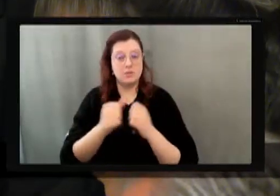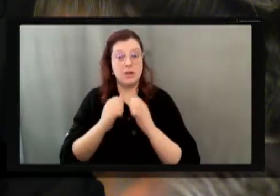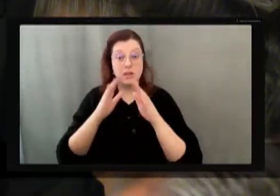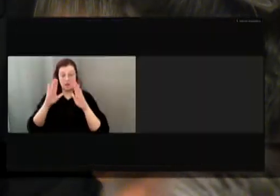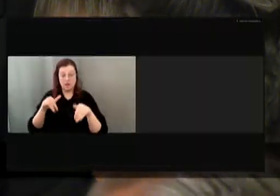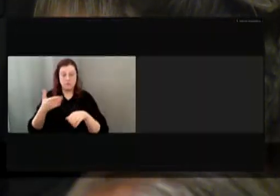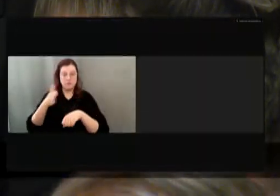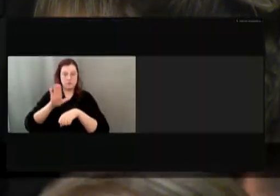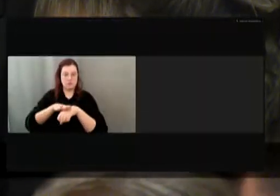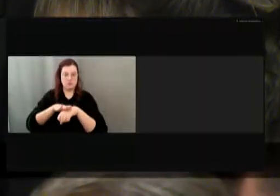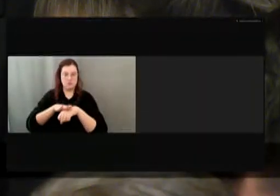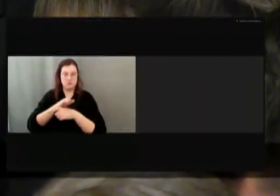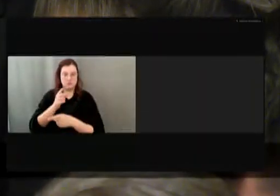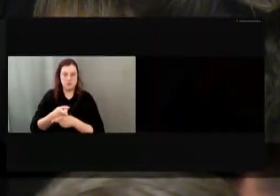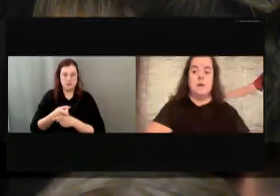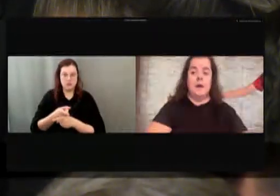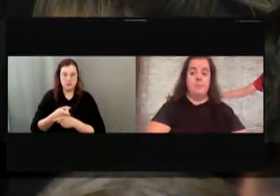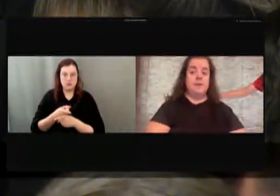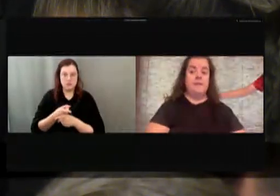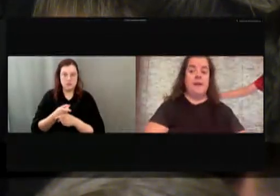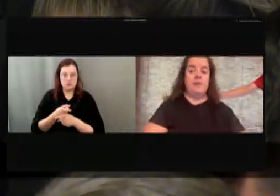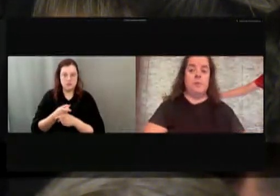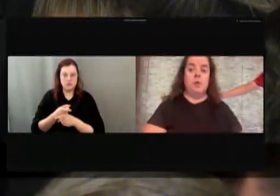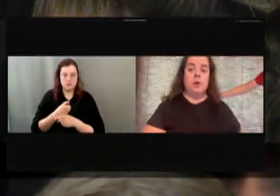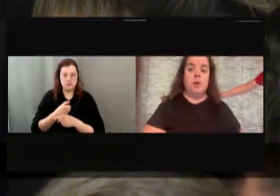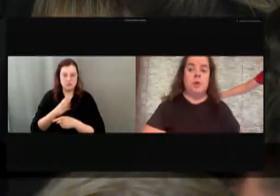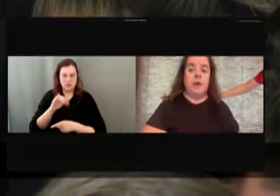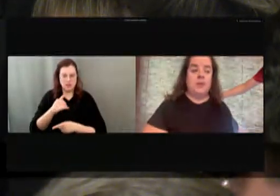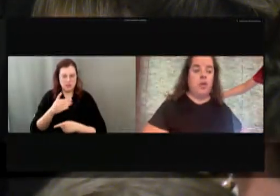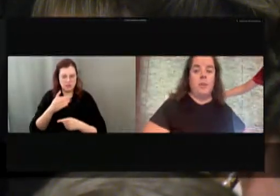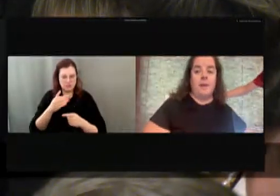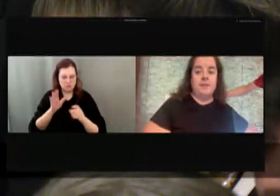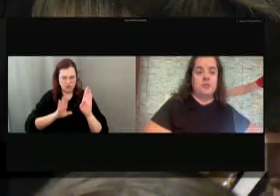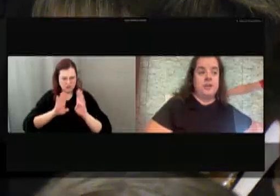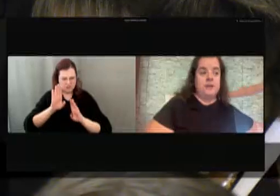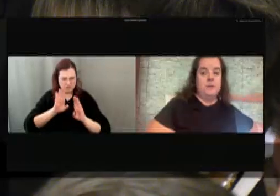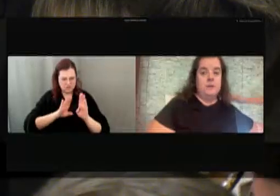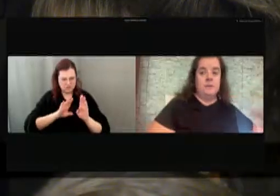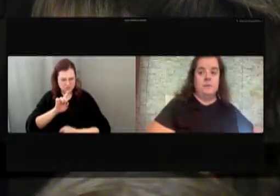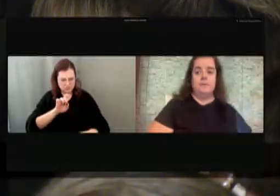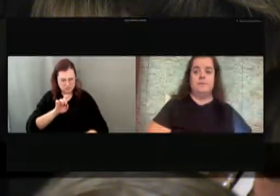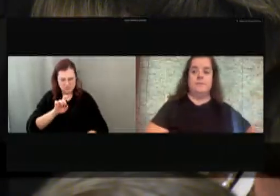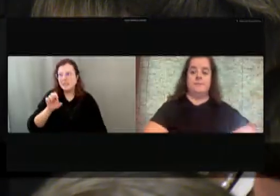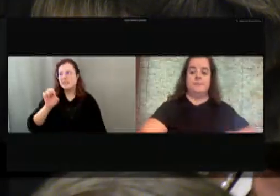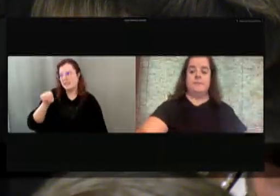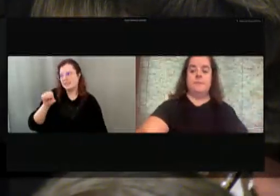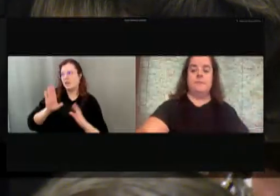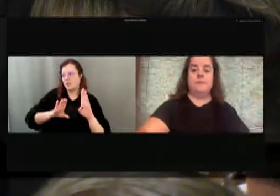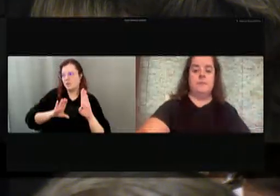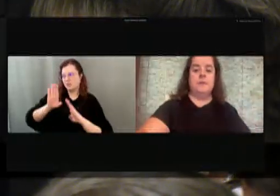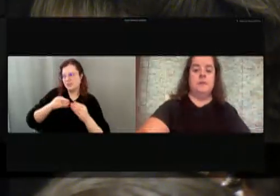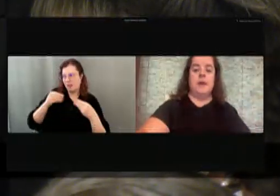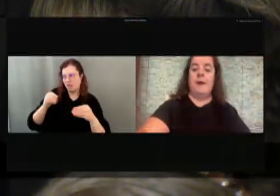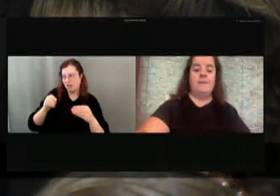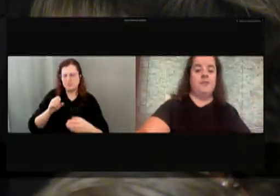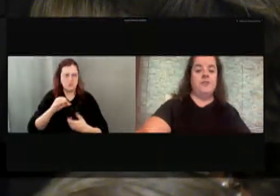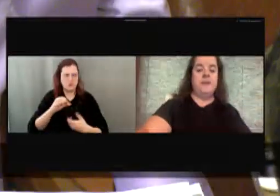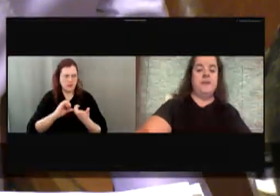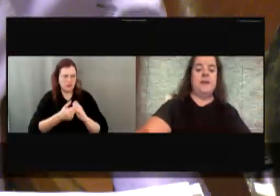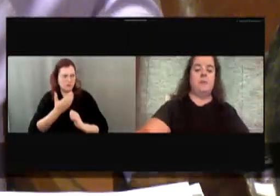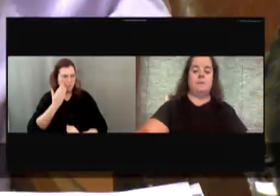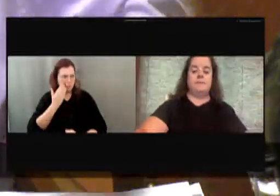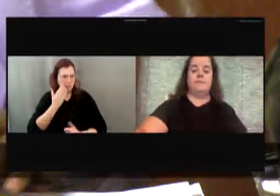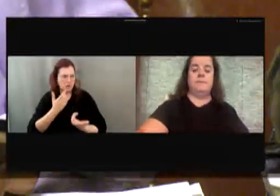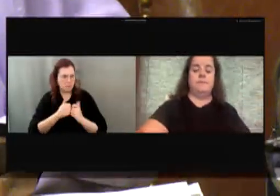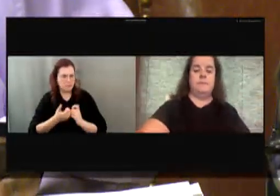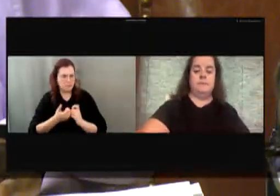Mm-hmm. Would that have been an auction? Yep, that's an auction sale. So you know. So how do you know if it it's was not, an auction? It's not. That's just the. Just because